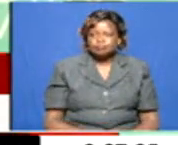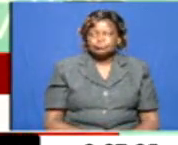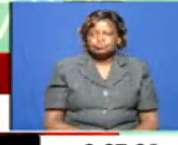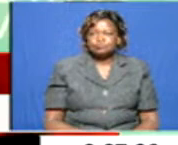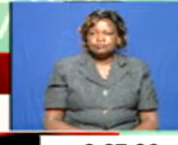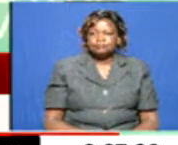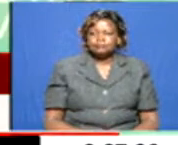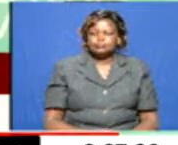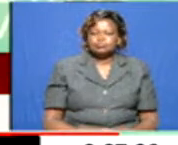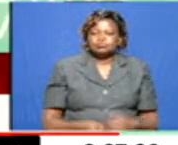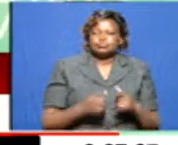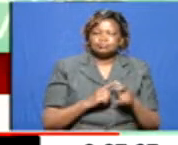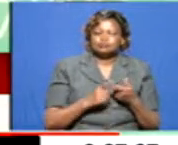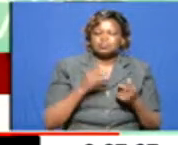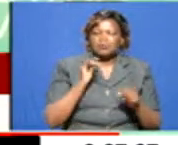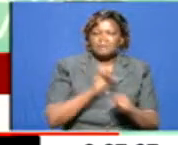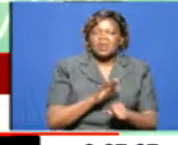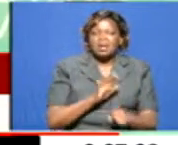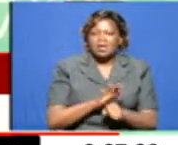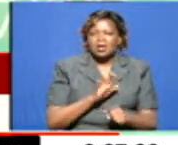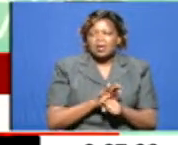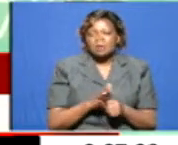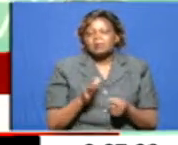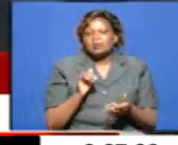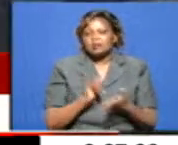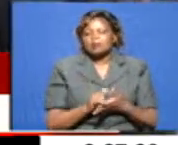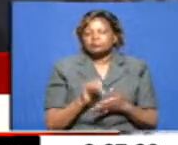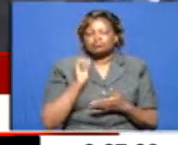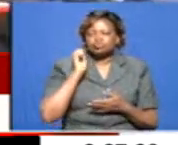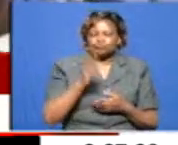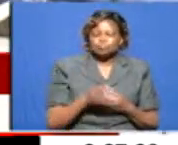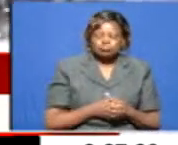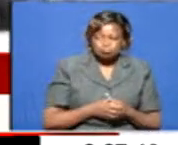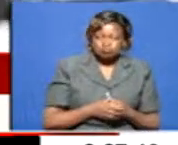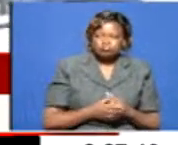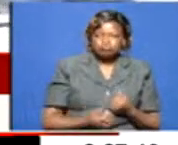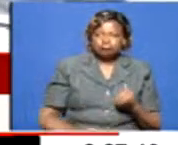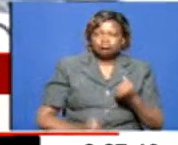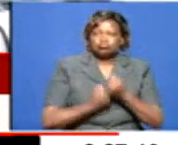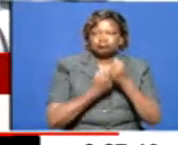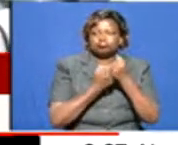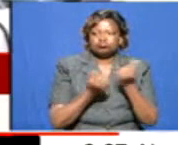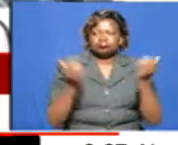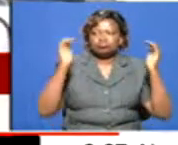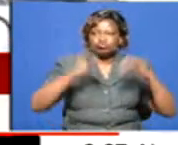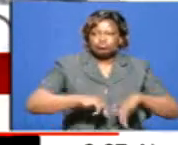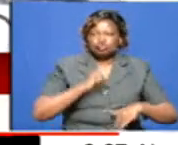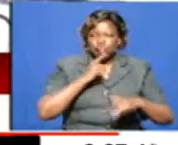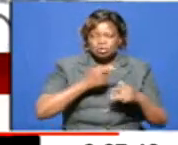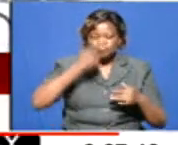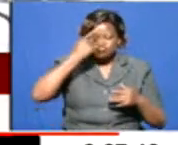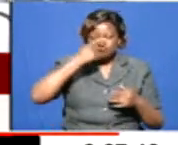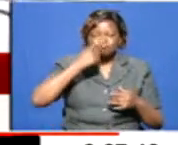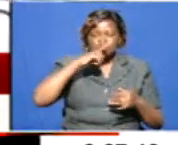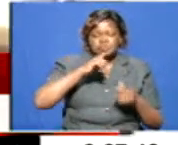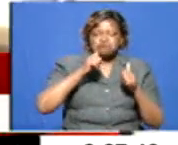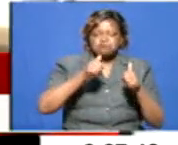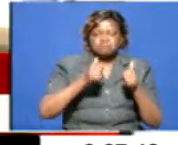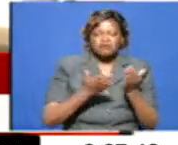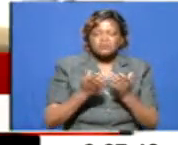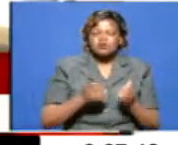that are going to be sponsored to come and exhibit at the event. Participants called for conducive policies for businesses to